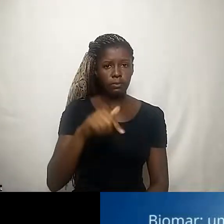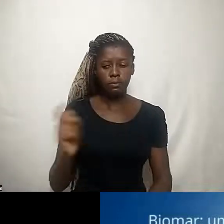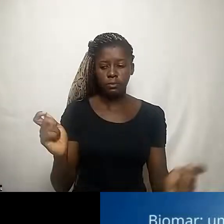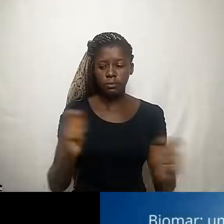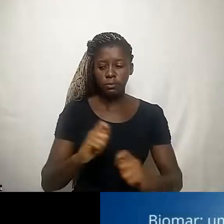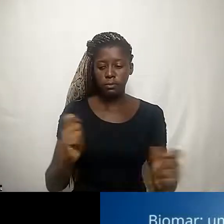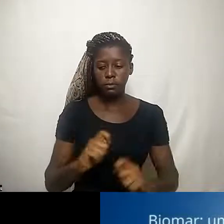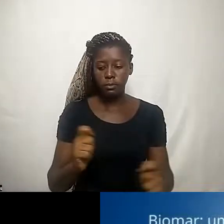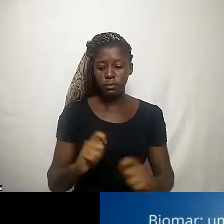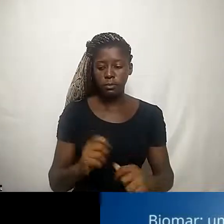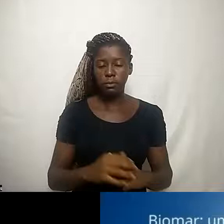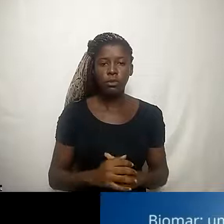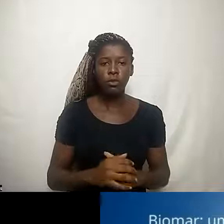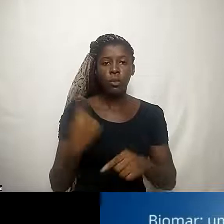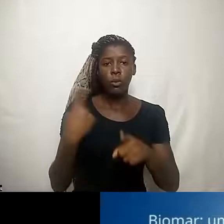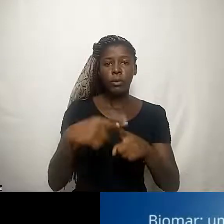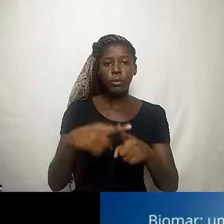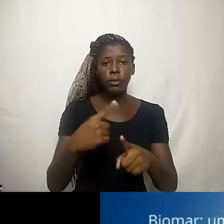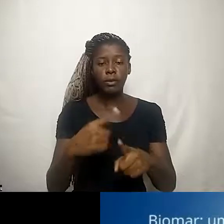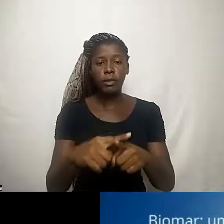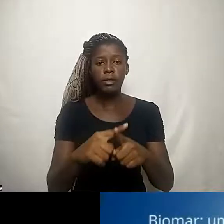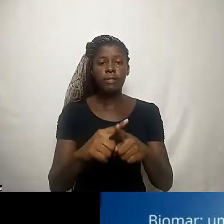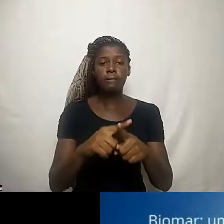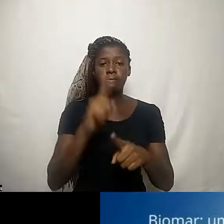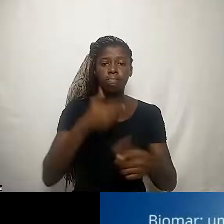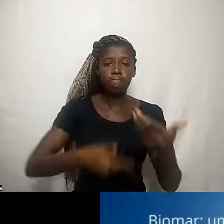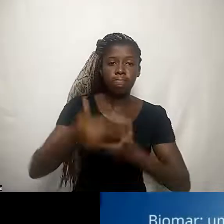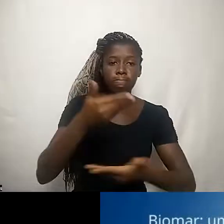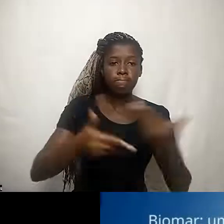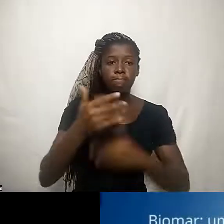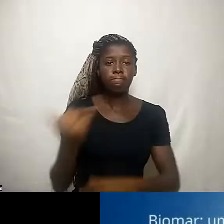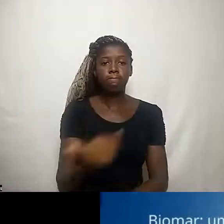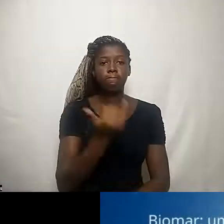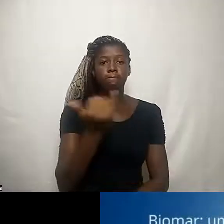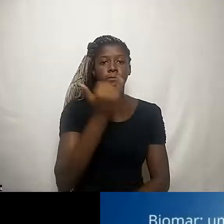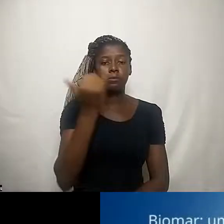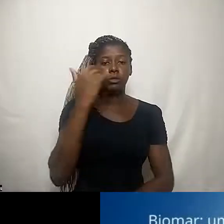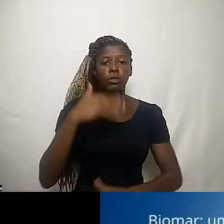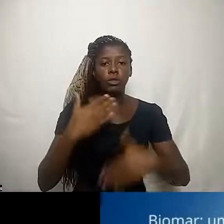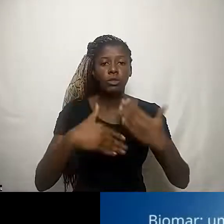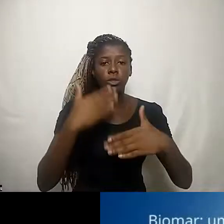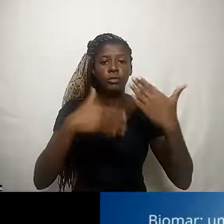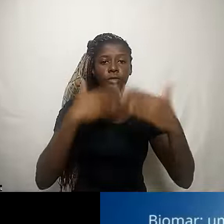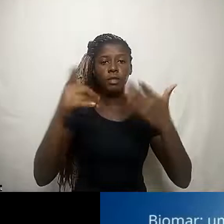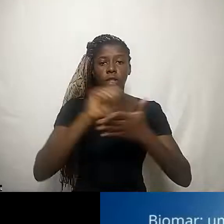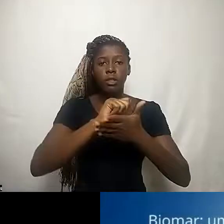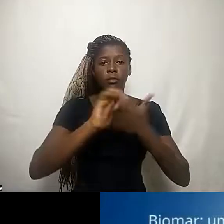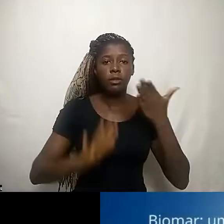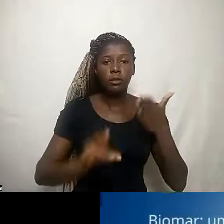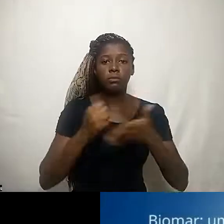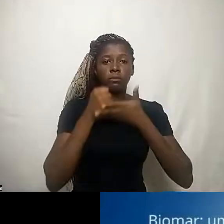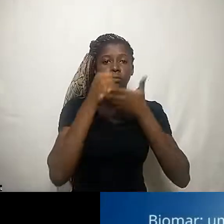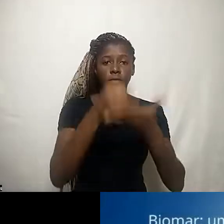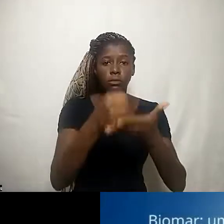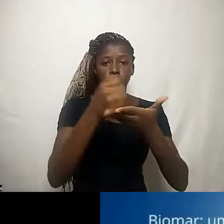only possible because it has only been a negotiable value for the company to develop all